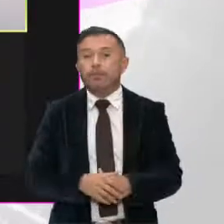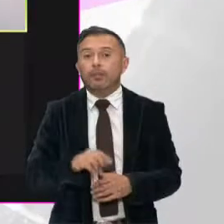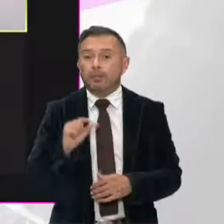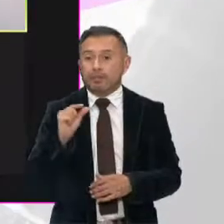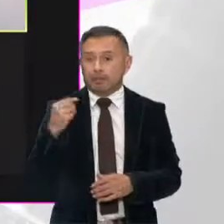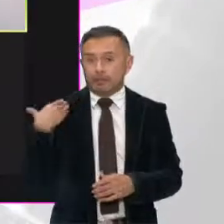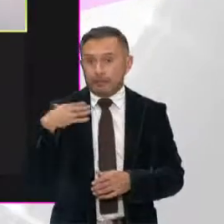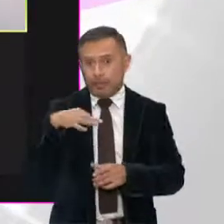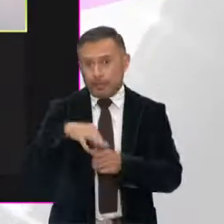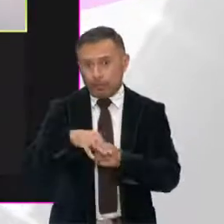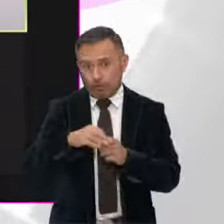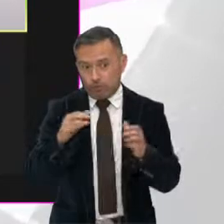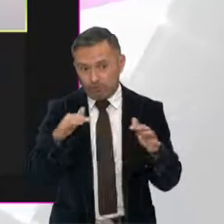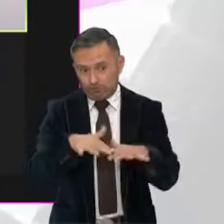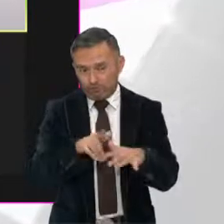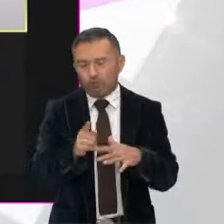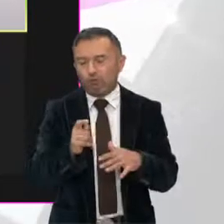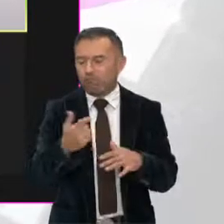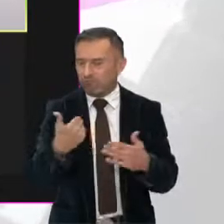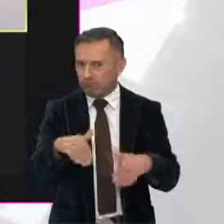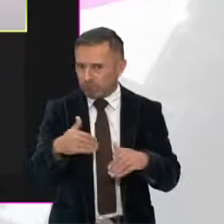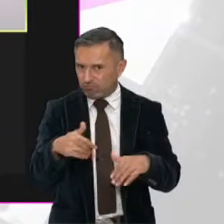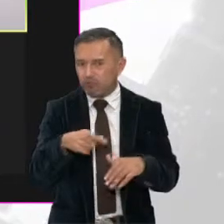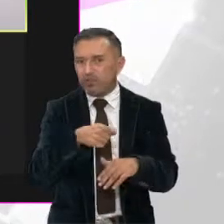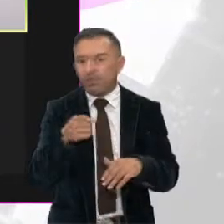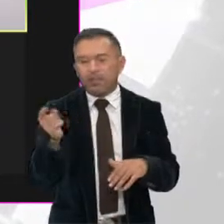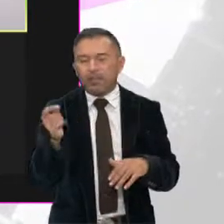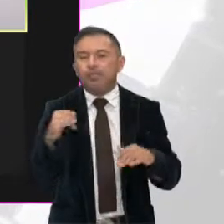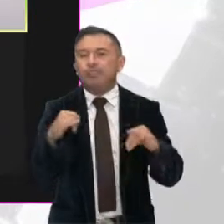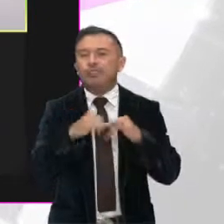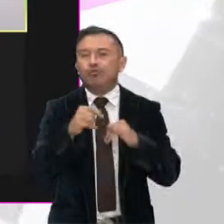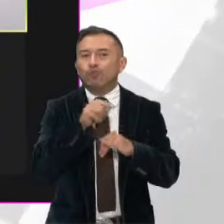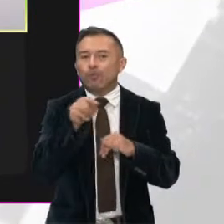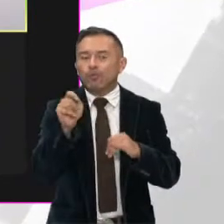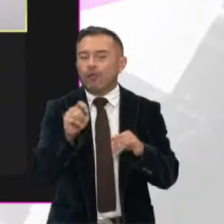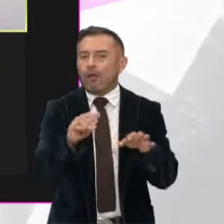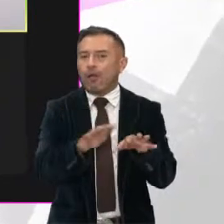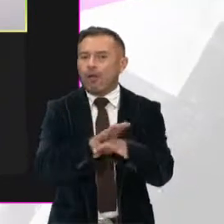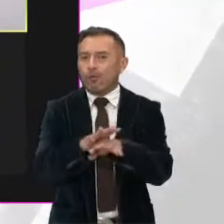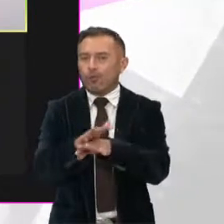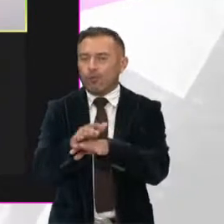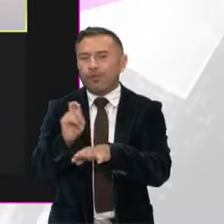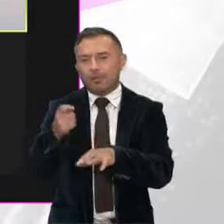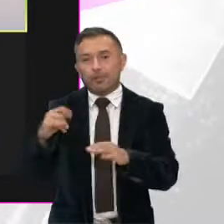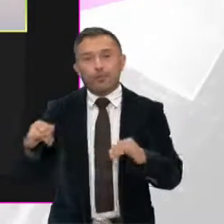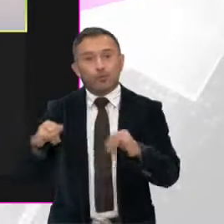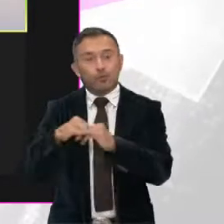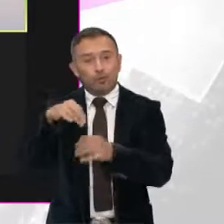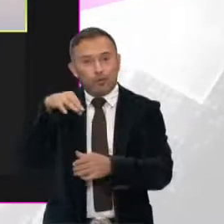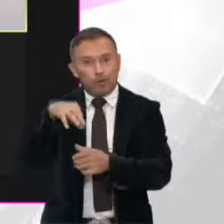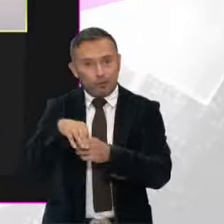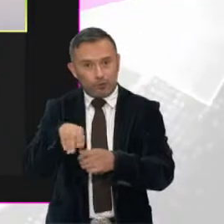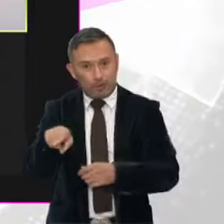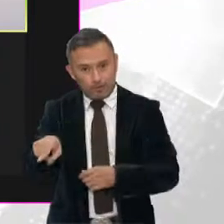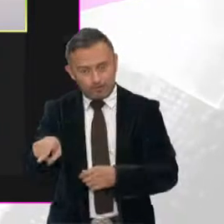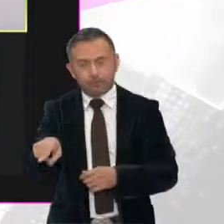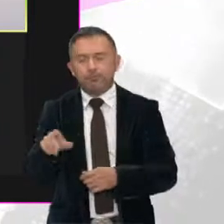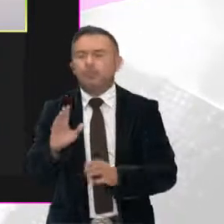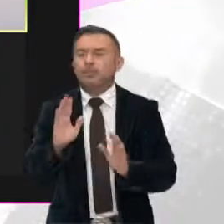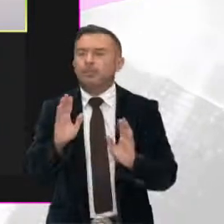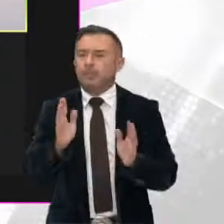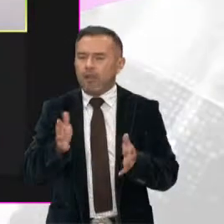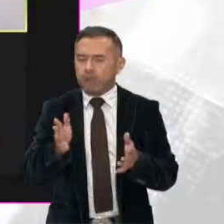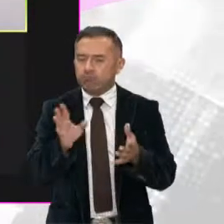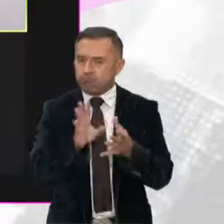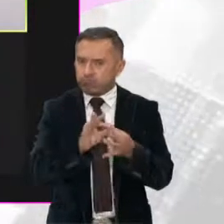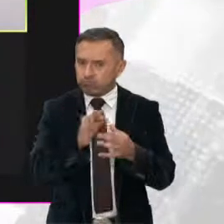opposition. So the election has set a very important change and constitutional changes, like the electoral